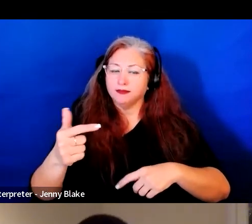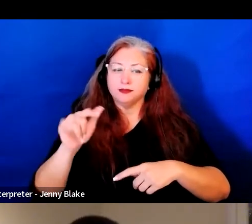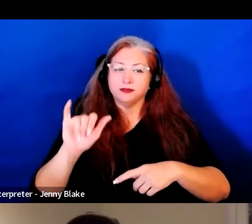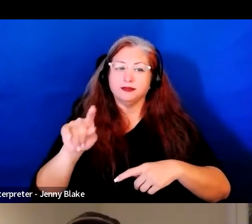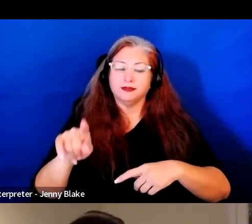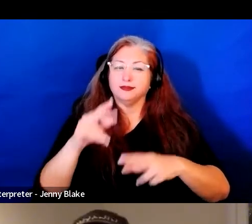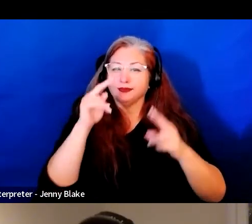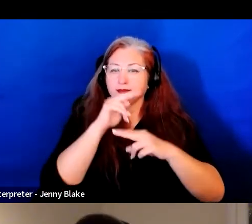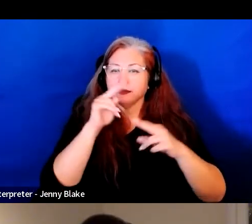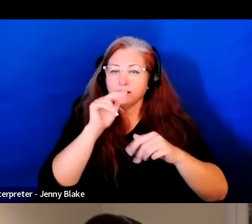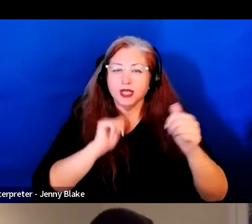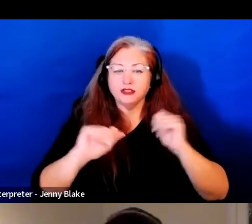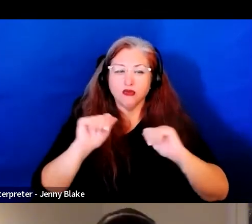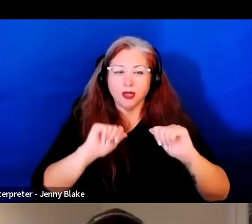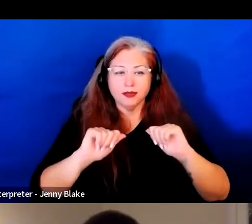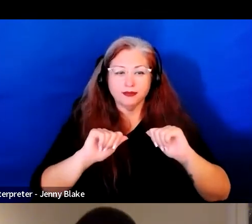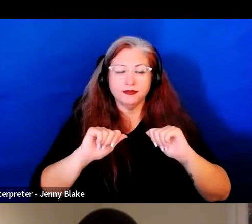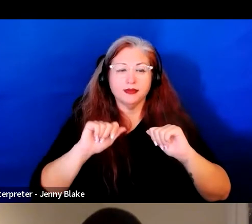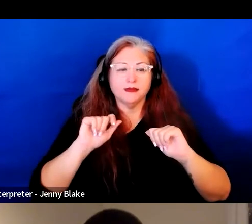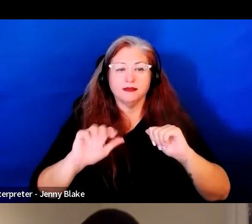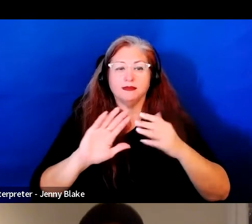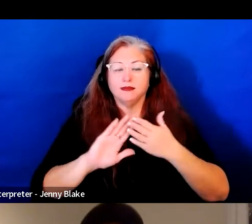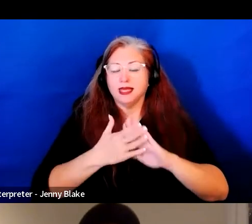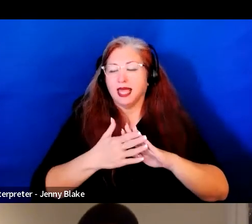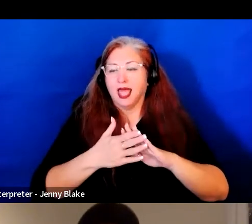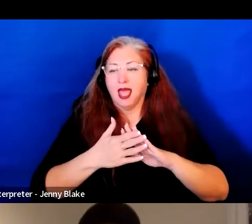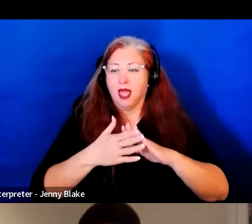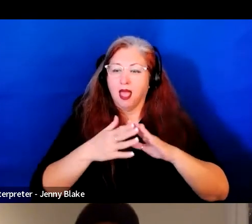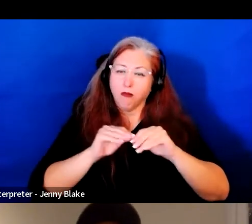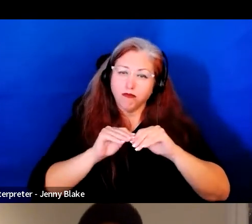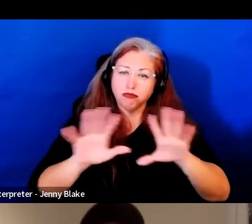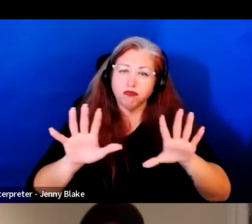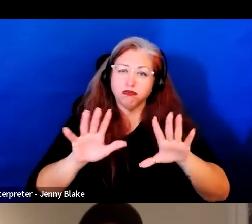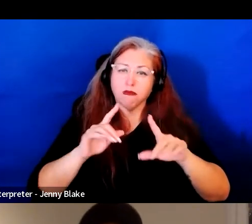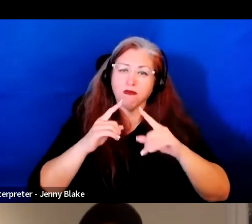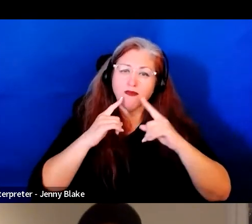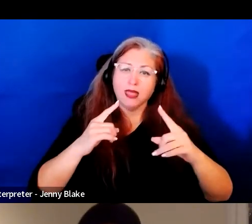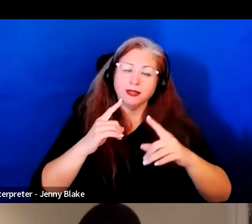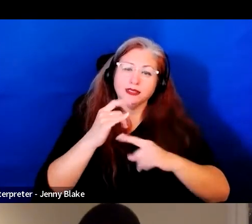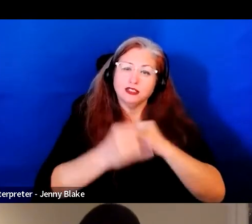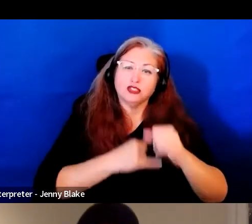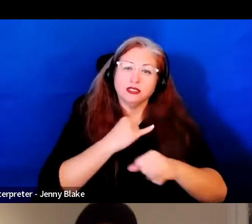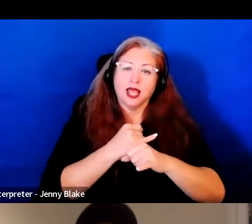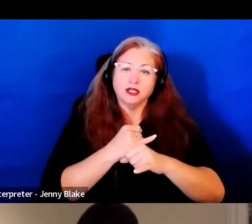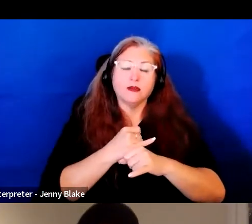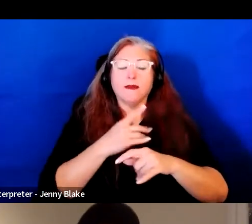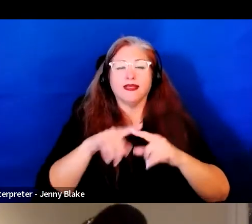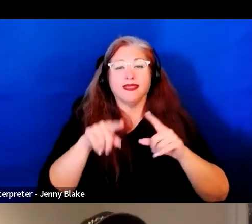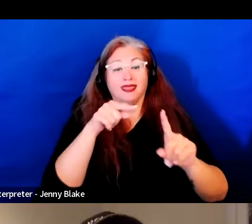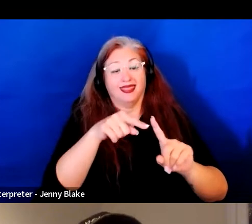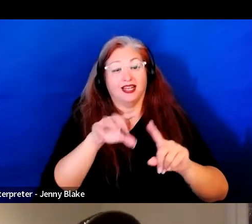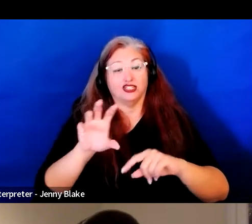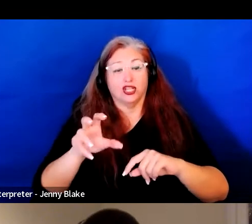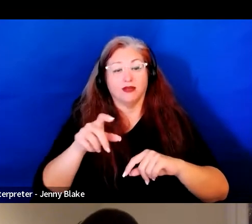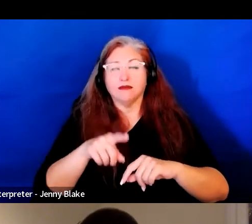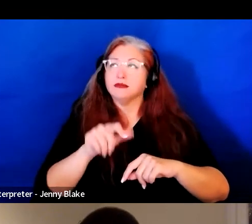a comedy drama that kind of went, you know, massively international. But you know, all that to say that it's a channel that